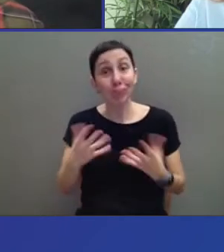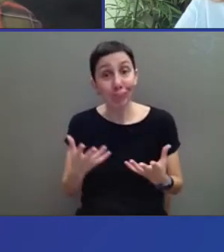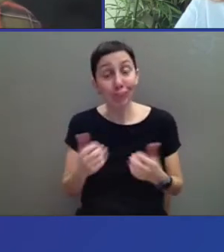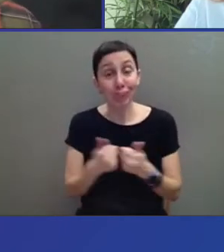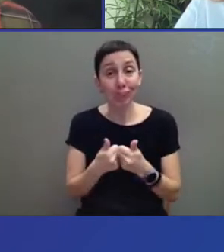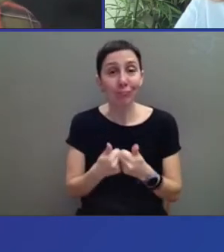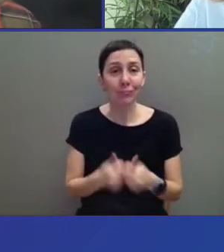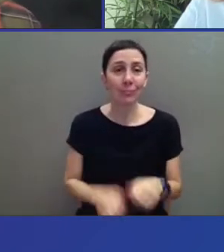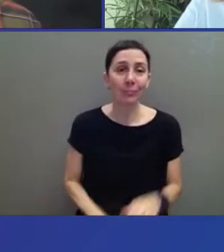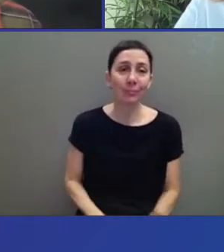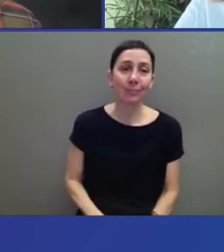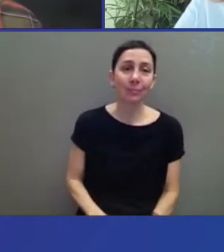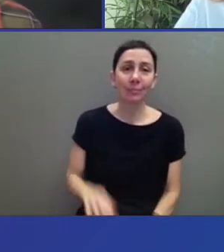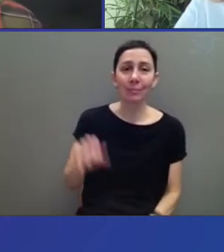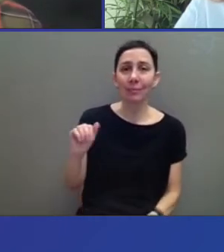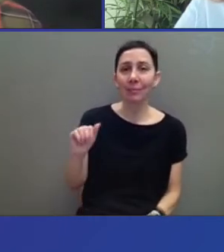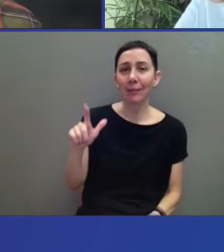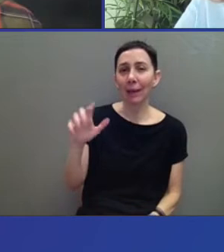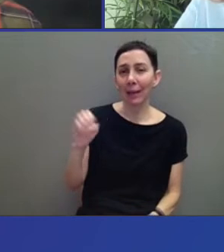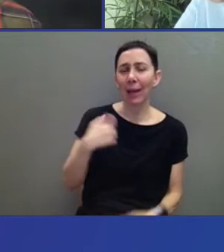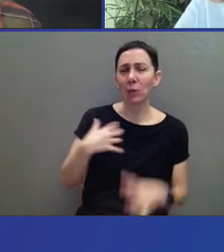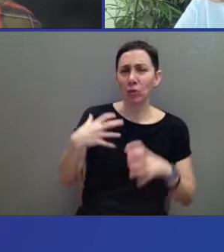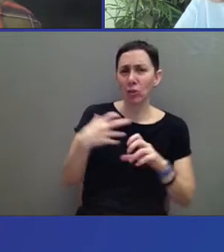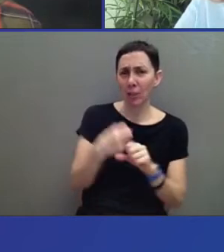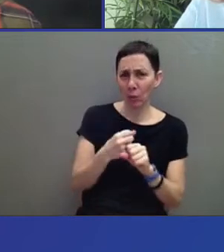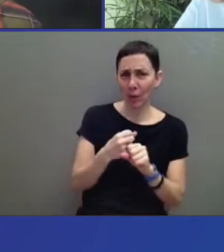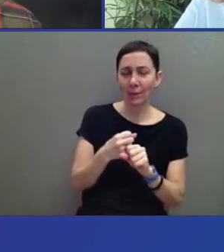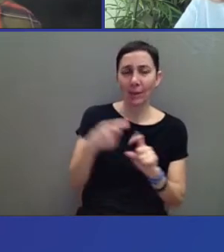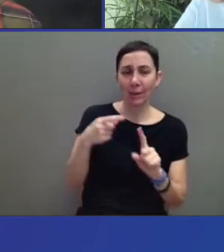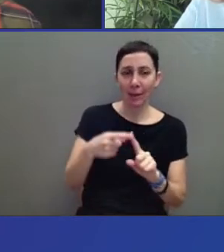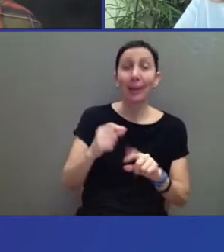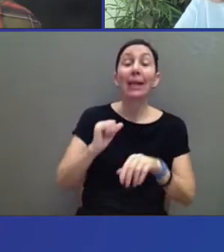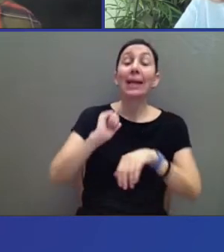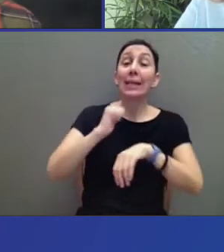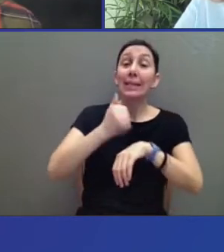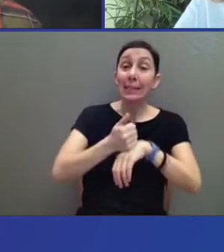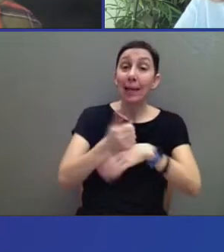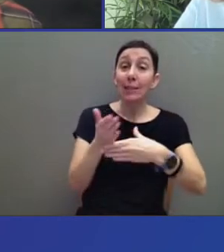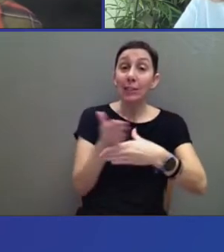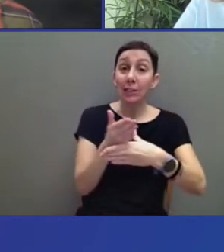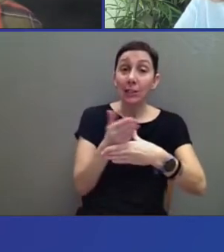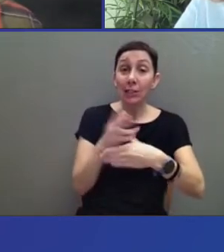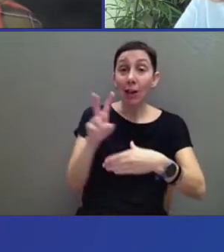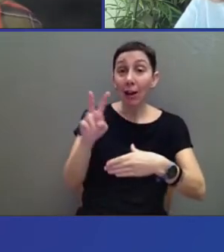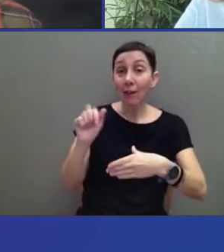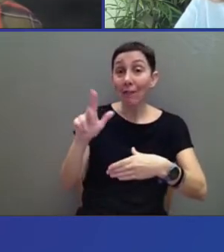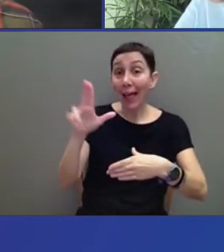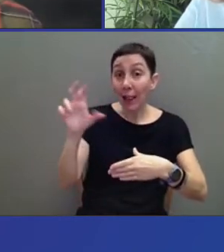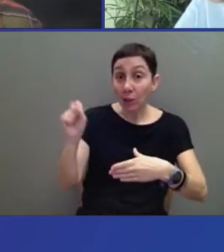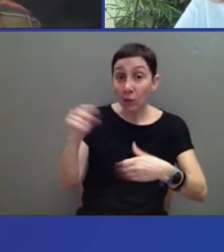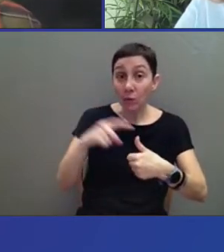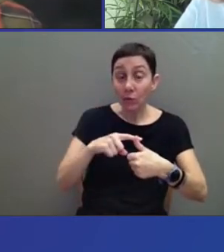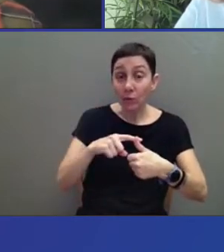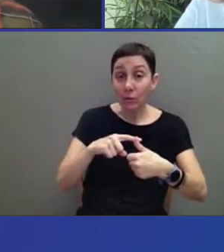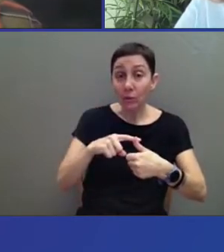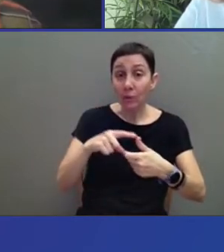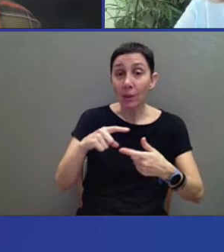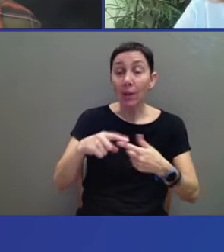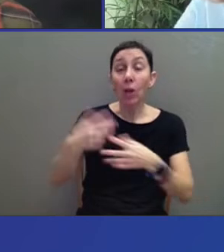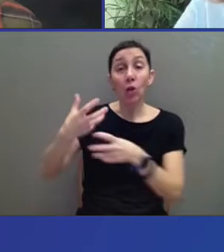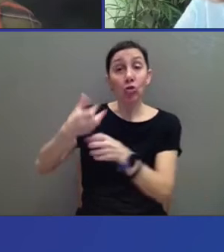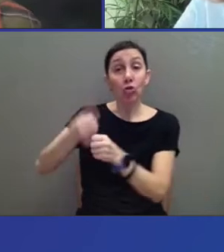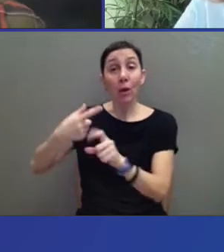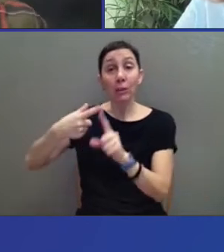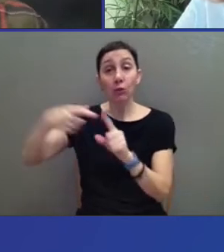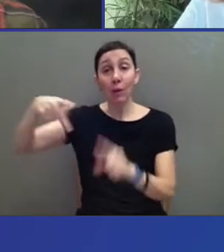I want to highlight some of the things that you've said. Establishing shared values, trust from the philanthropic community